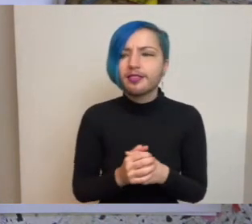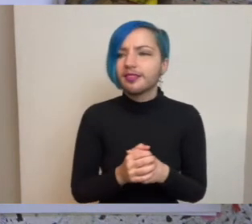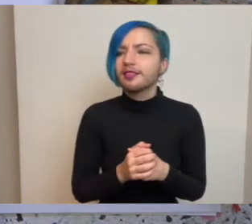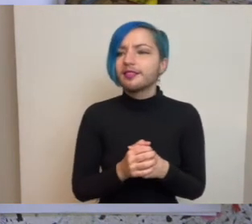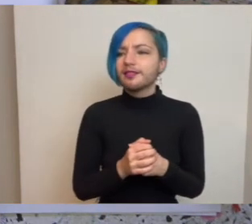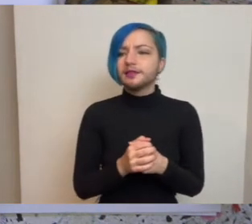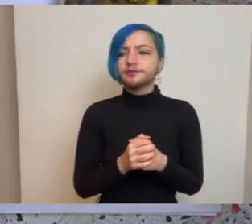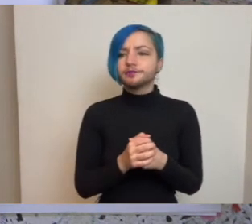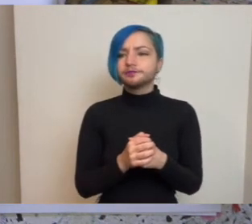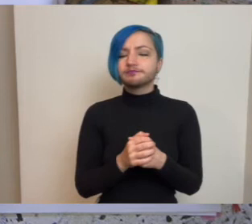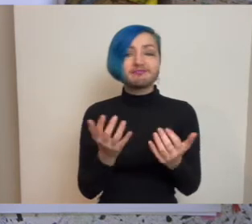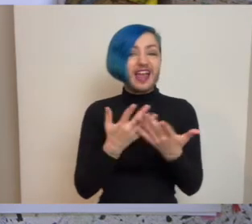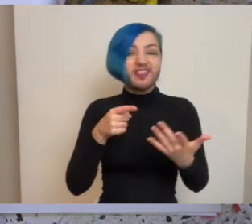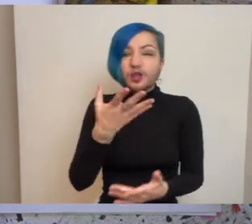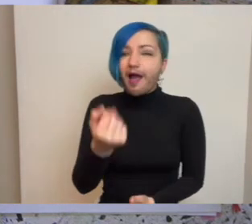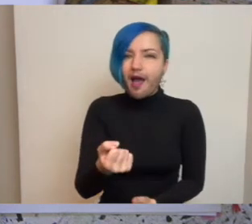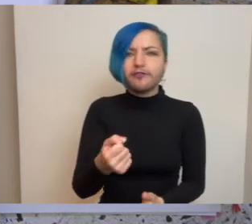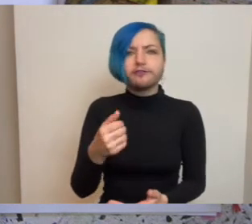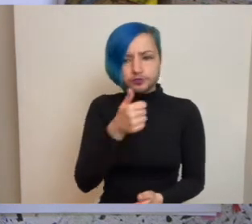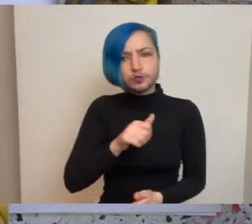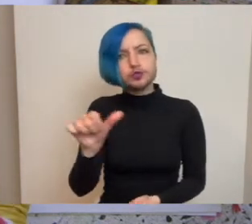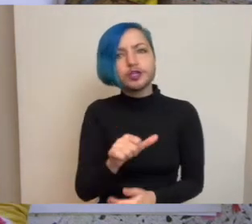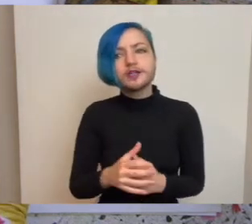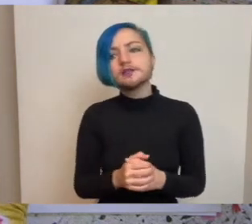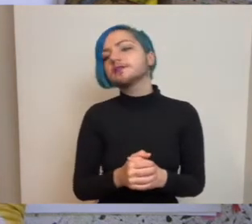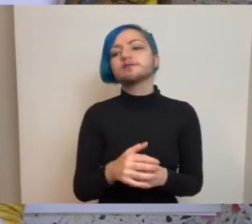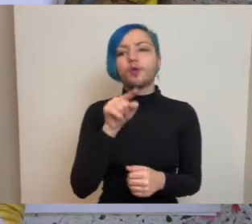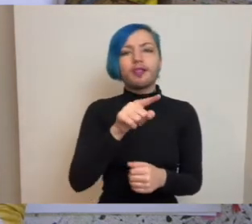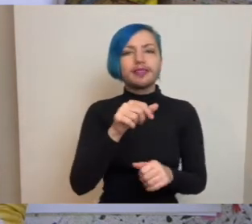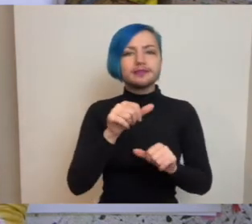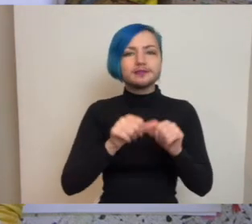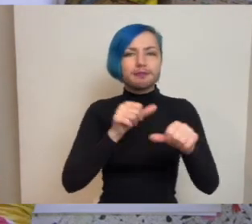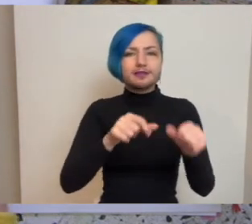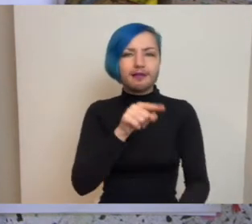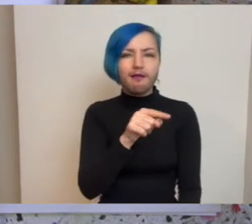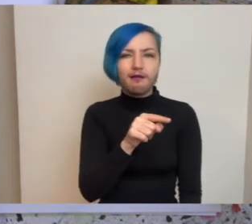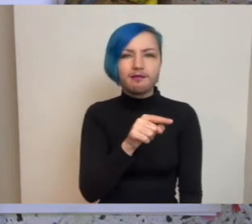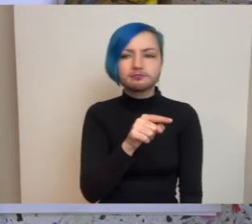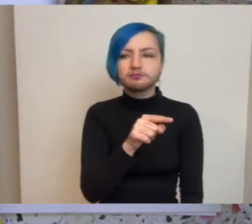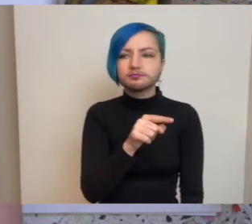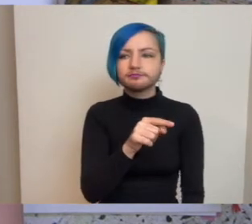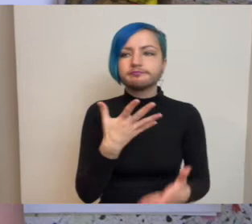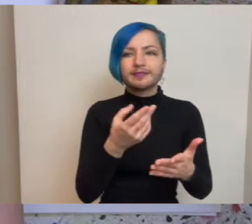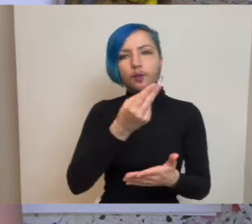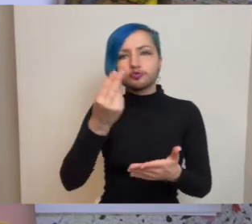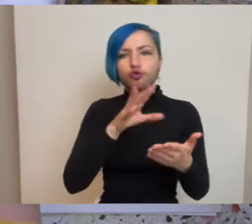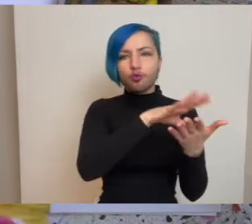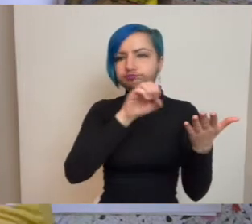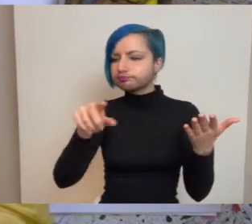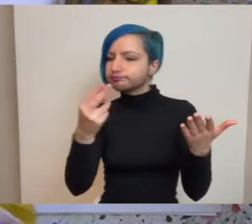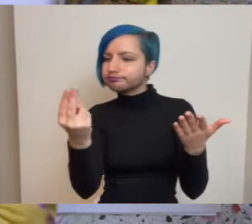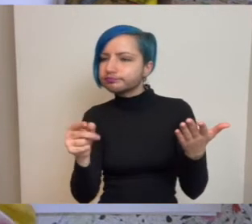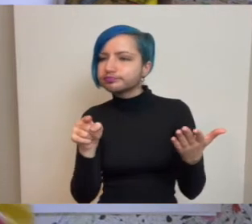materials as you've got available to you. I'm going to take this here, this pattern, and I'm going to start to draw that in there as